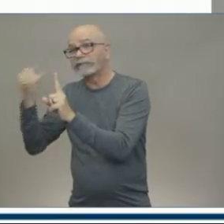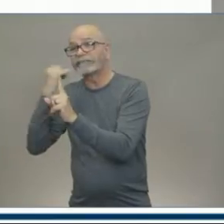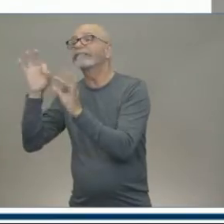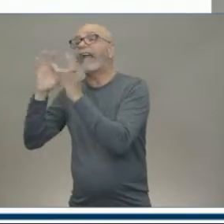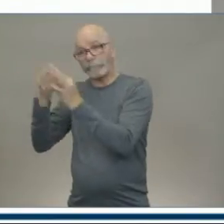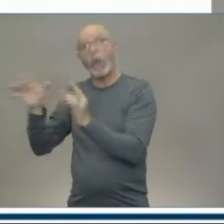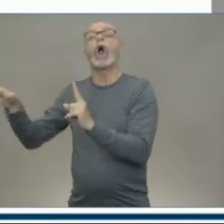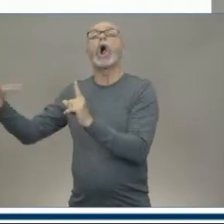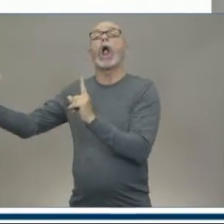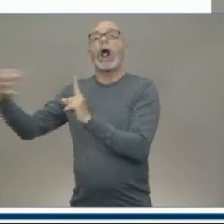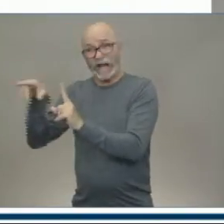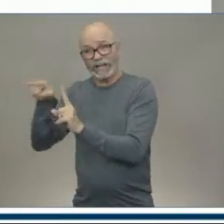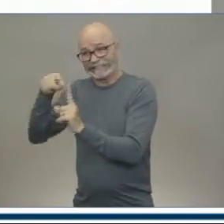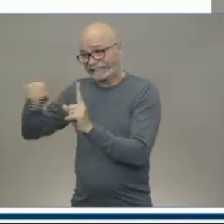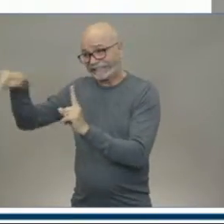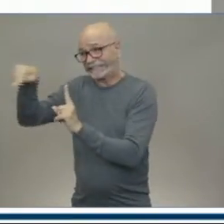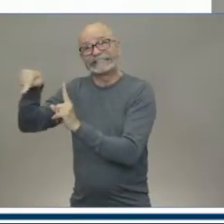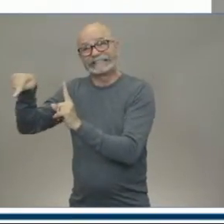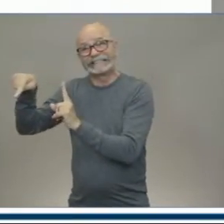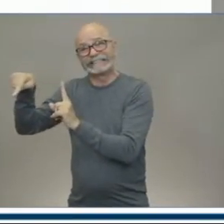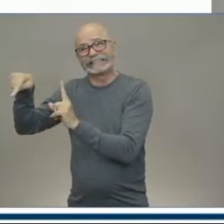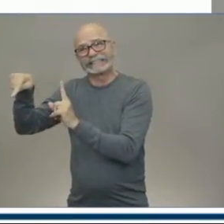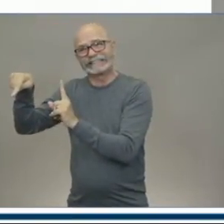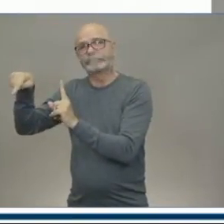undergo the 14-day quarantine